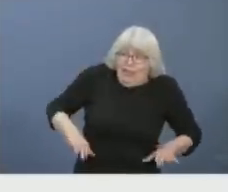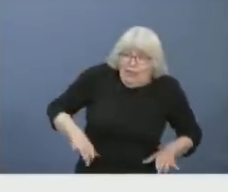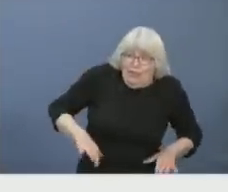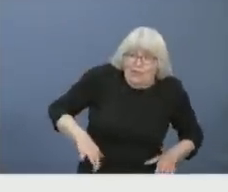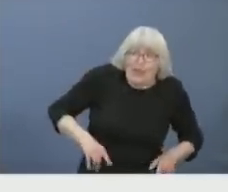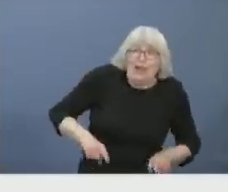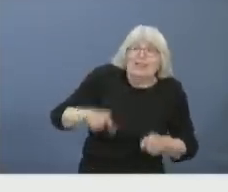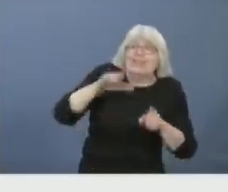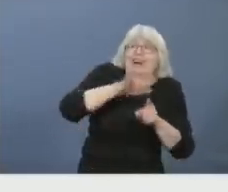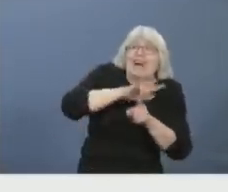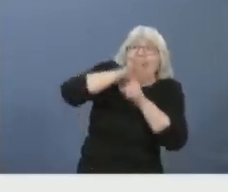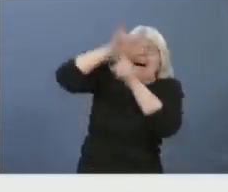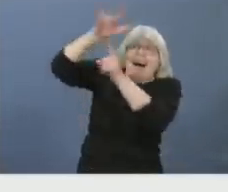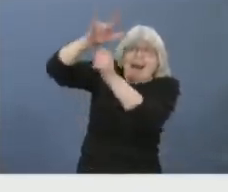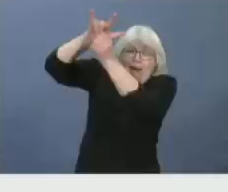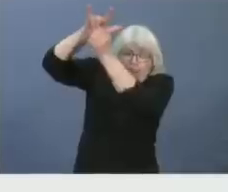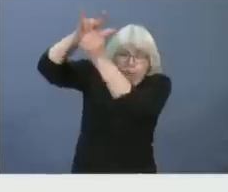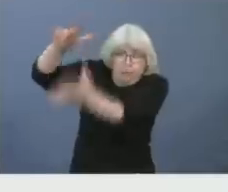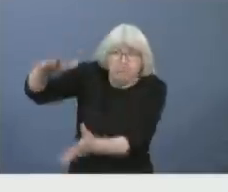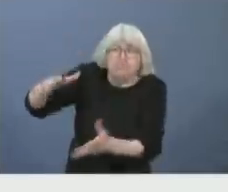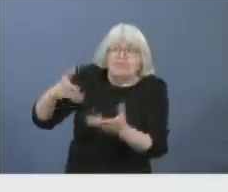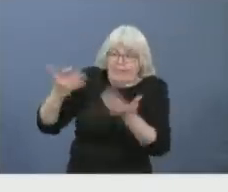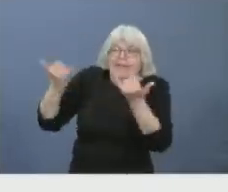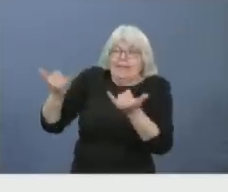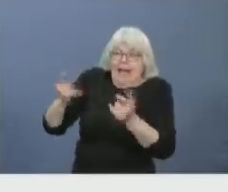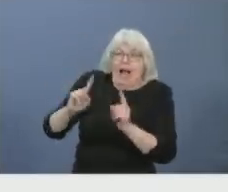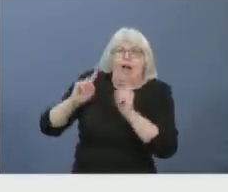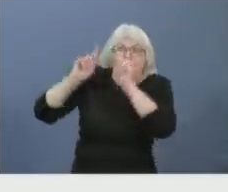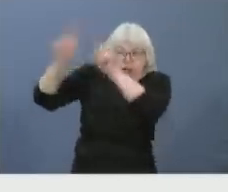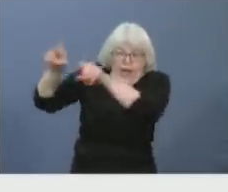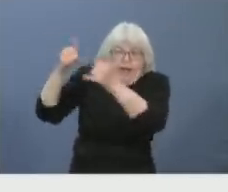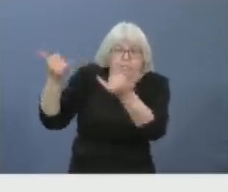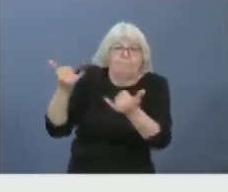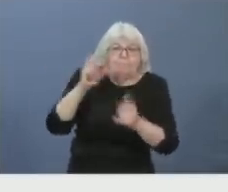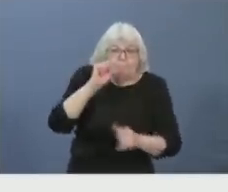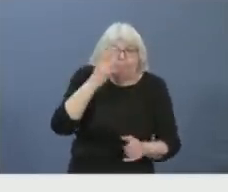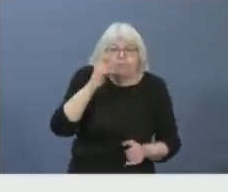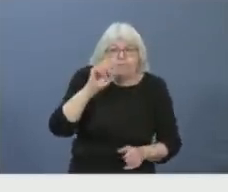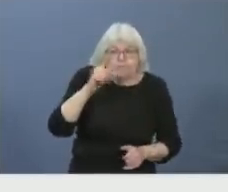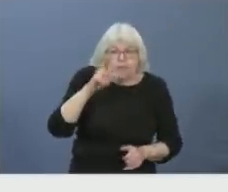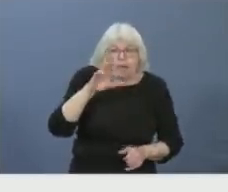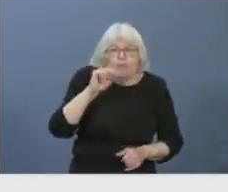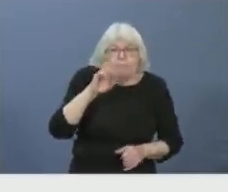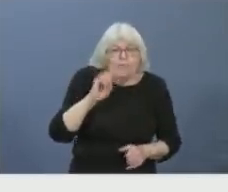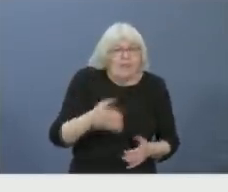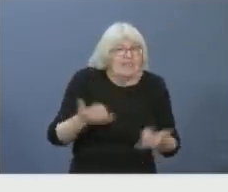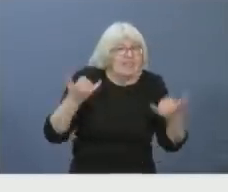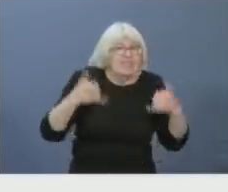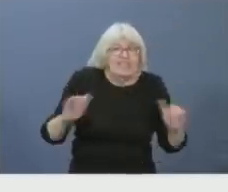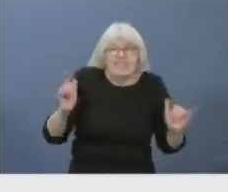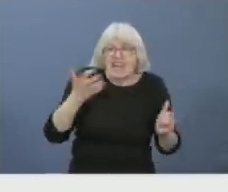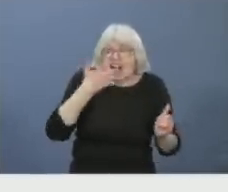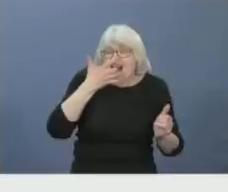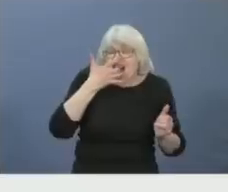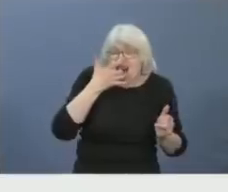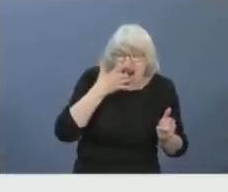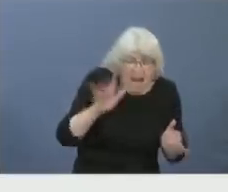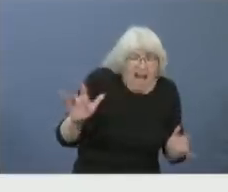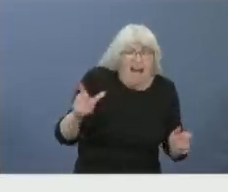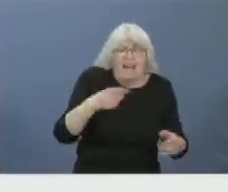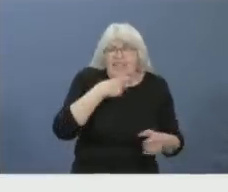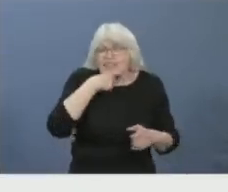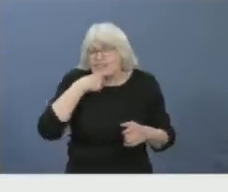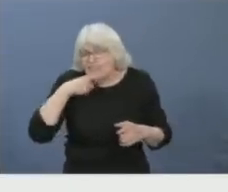and we had crews on the ground, but they've been challenged this afternoon with the hot, dry weather, and so we're